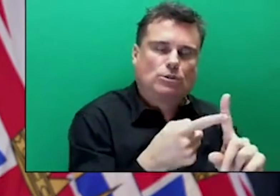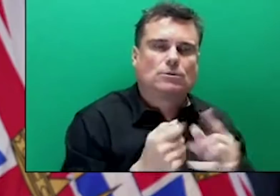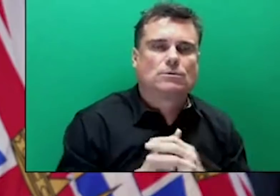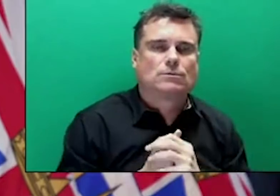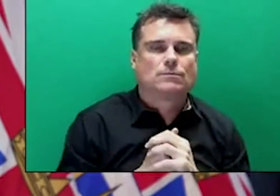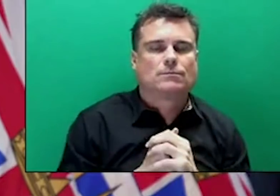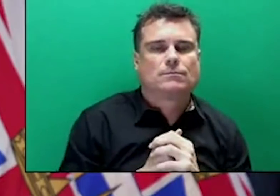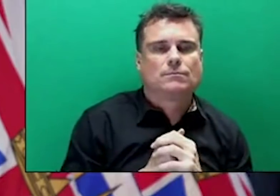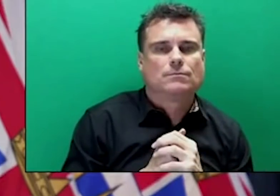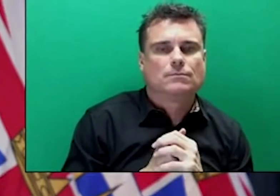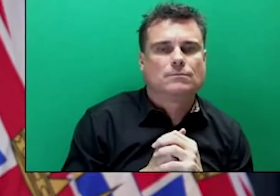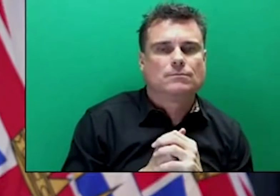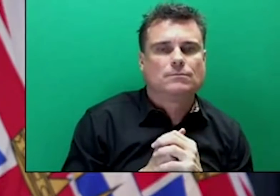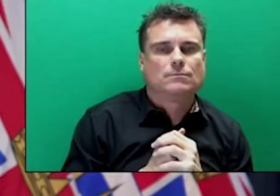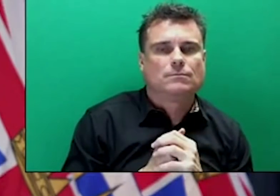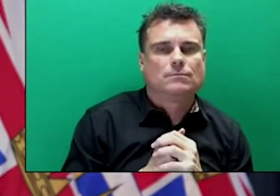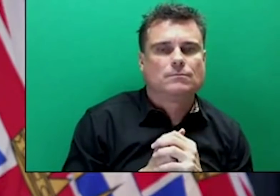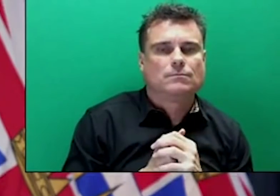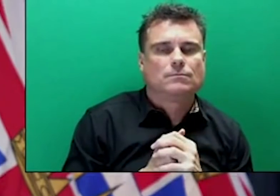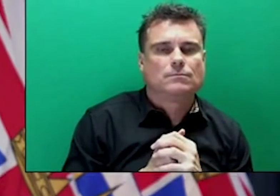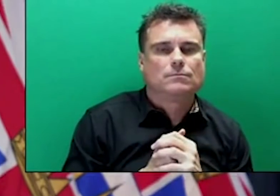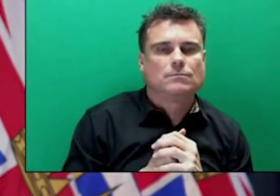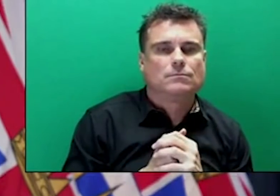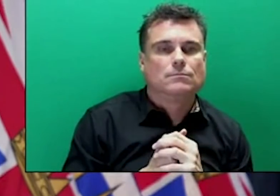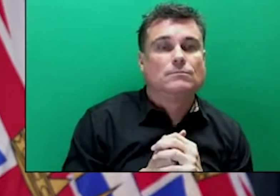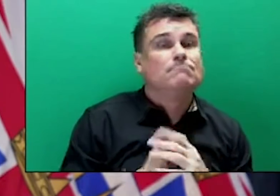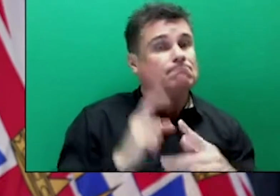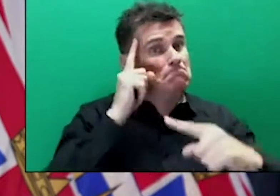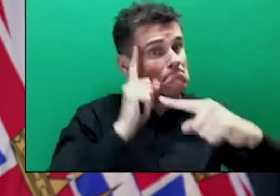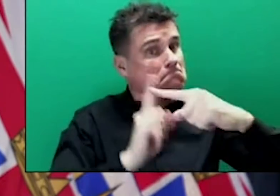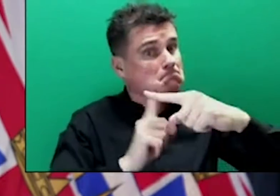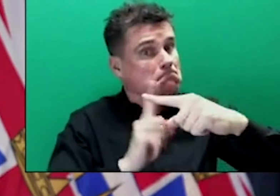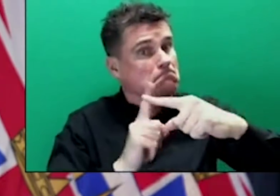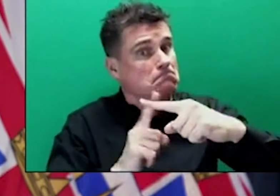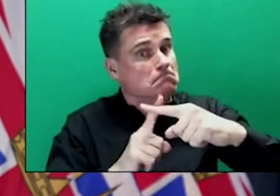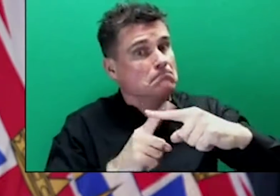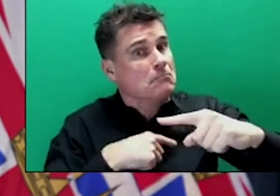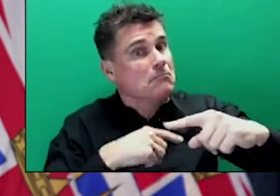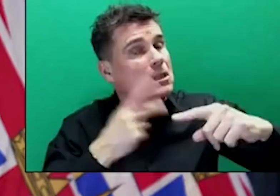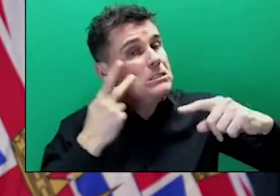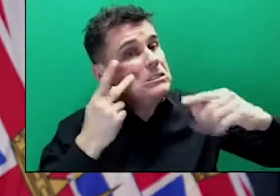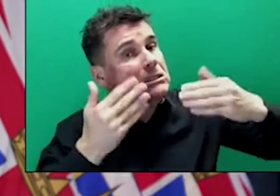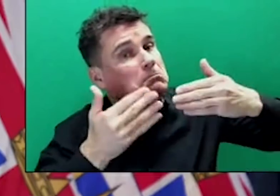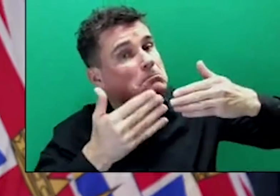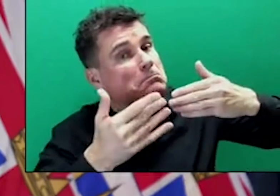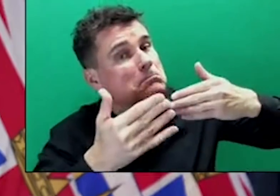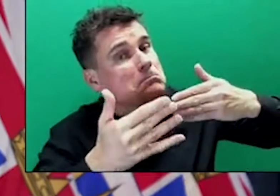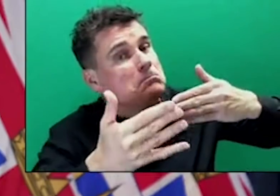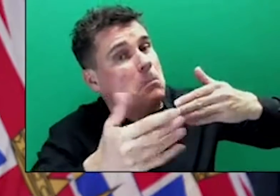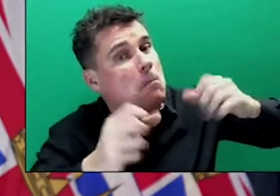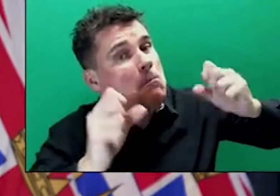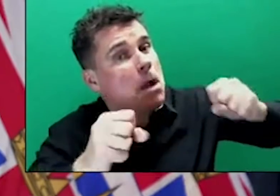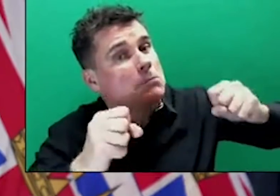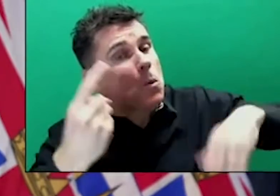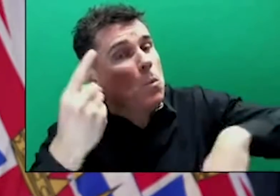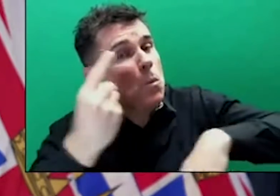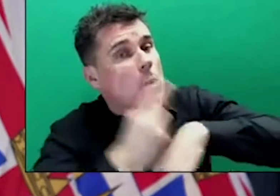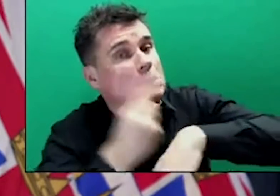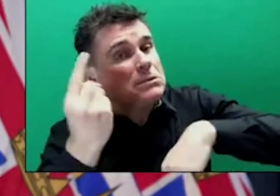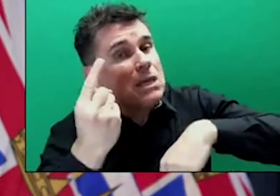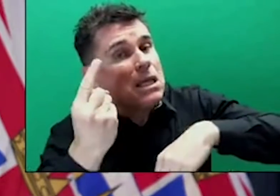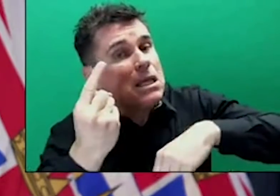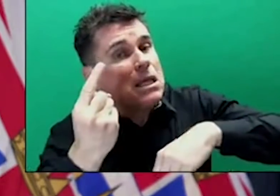that light at the end of the tunnel is there. And we need to do our piece to keep our rates low so that